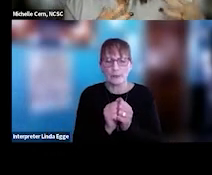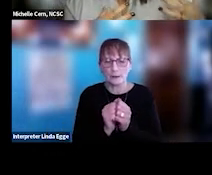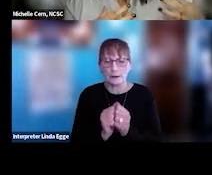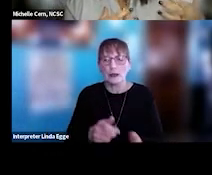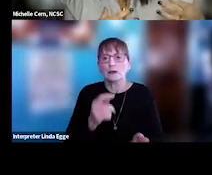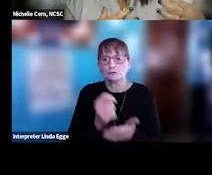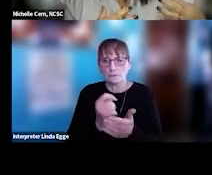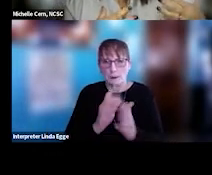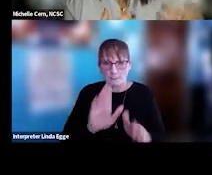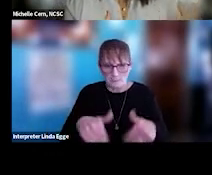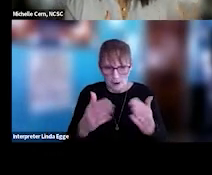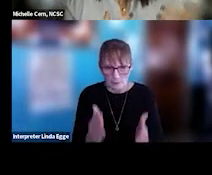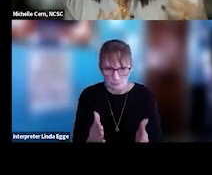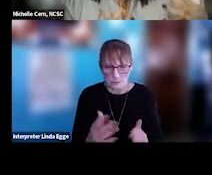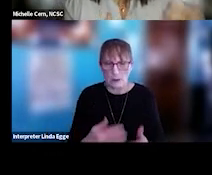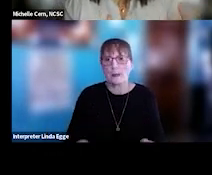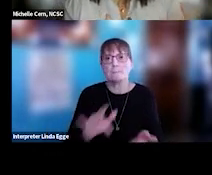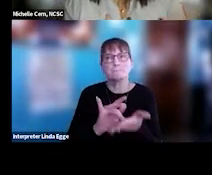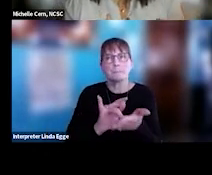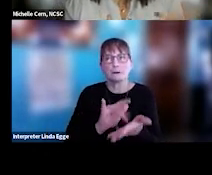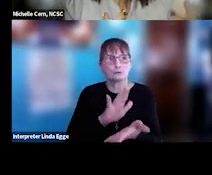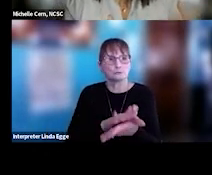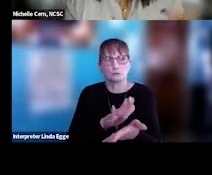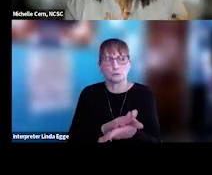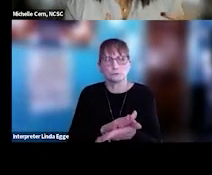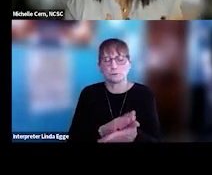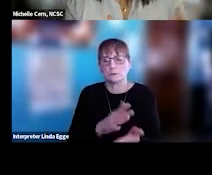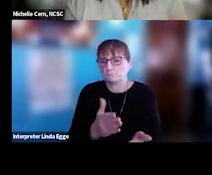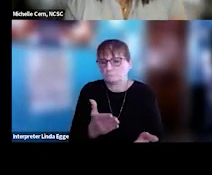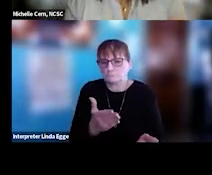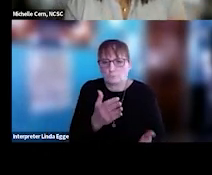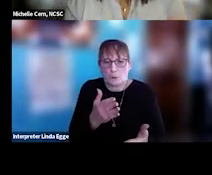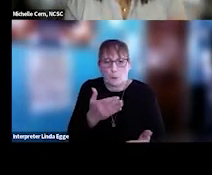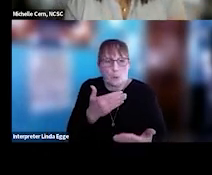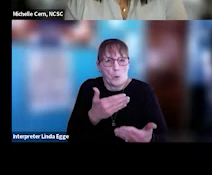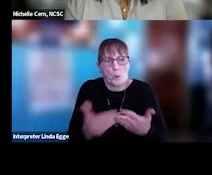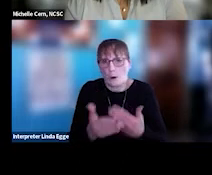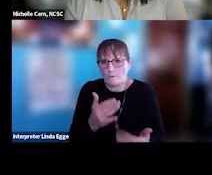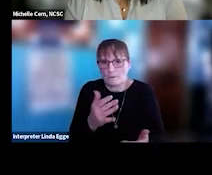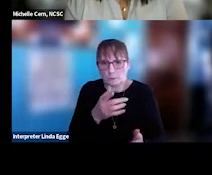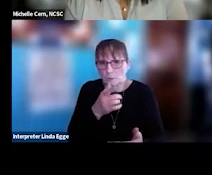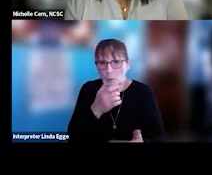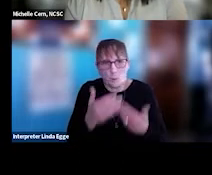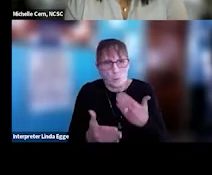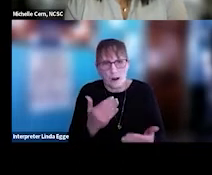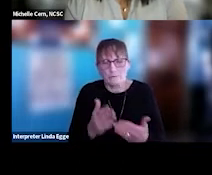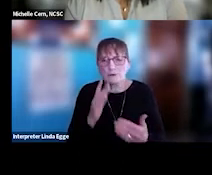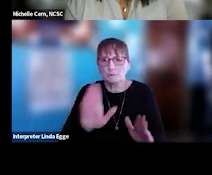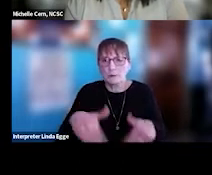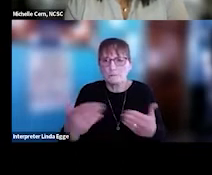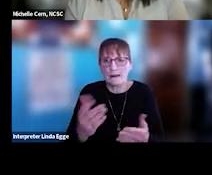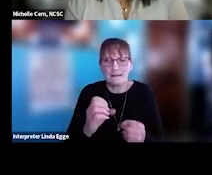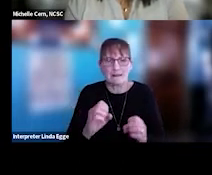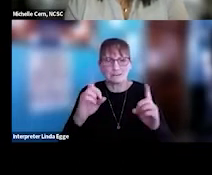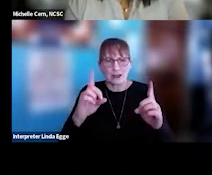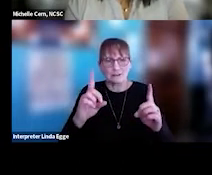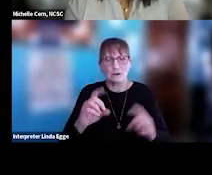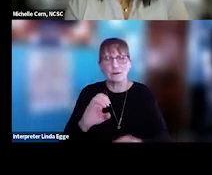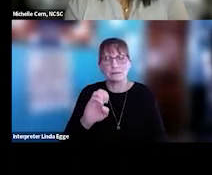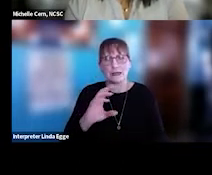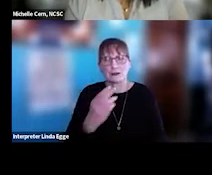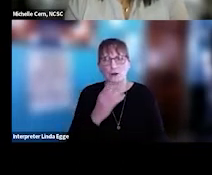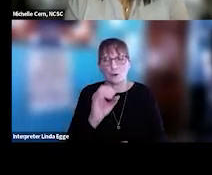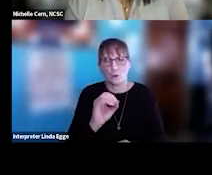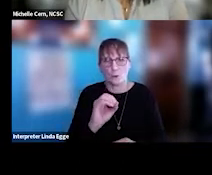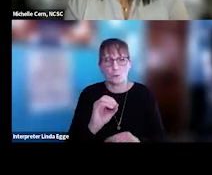treatment providers, medical schools, whomever the entity was already providing education in the ECHO space in